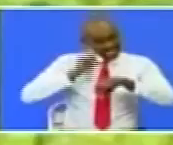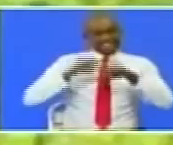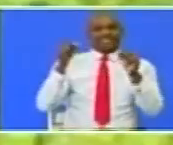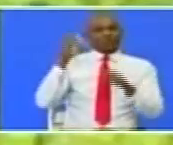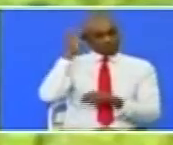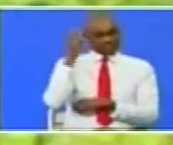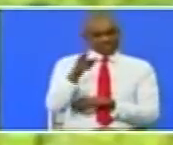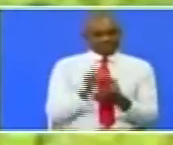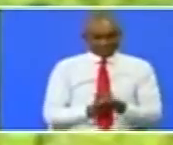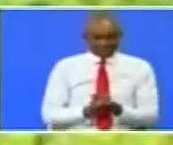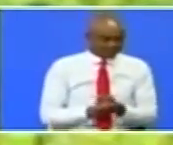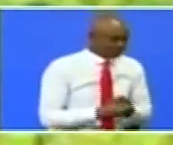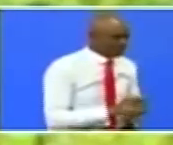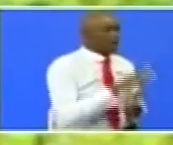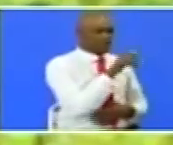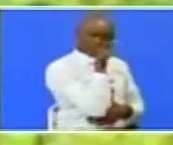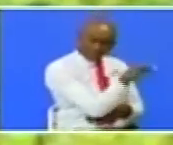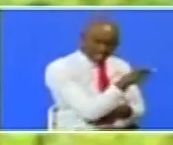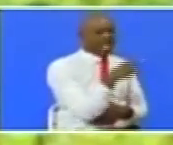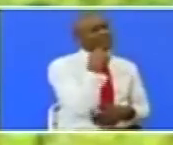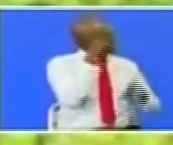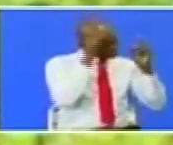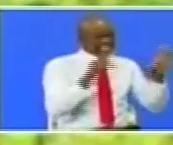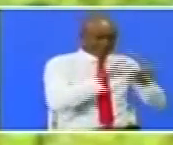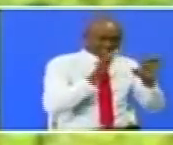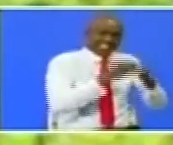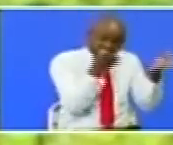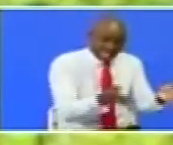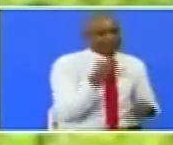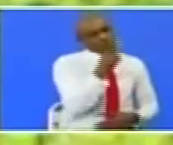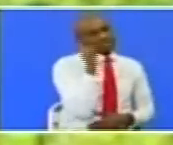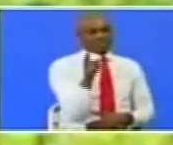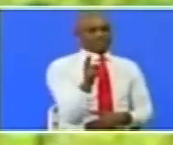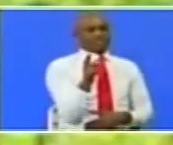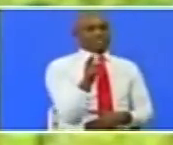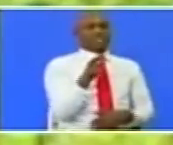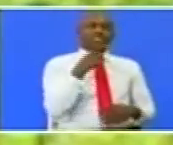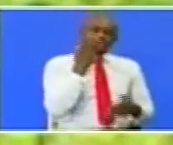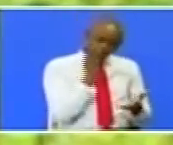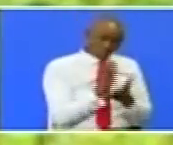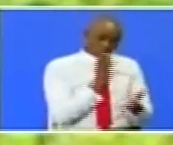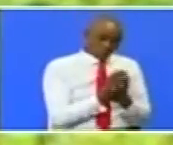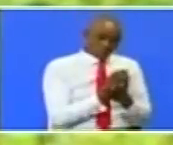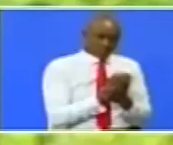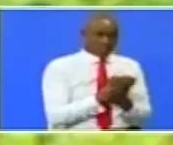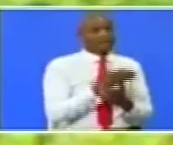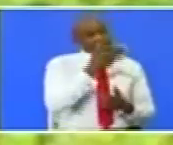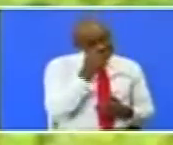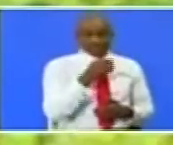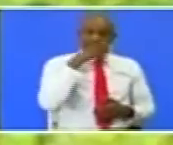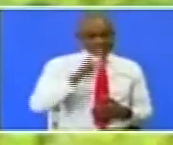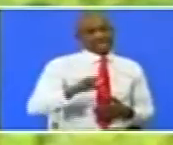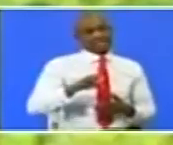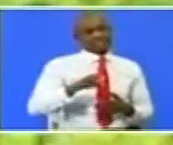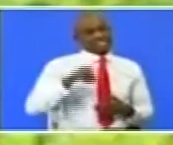Academy. That is the time we took the opportunity to disclose our status, and I just told him I think it's best, because